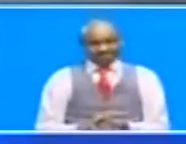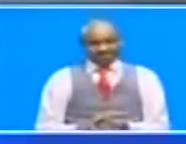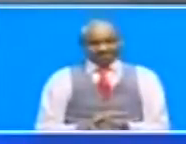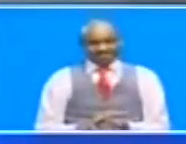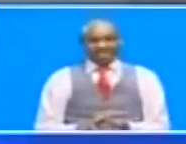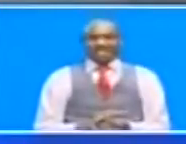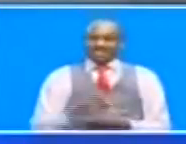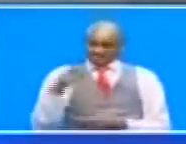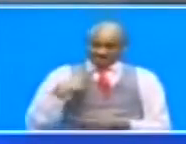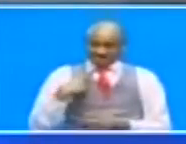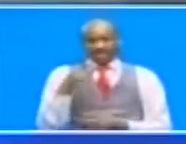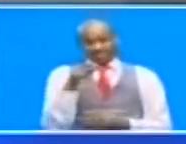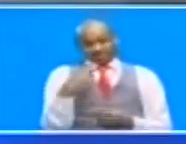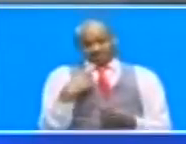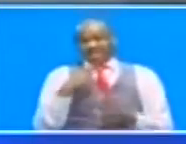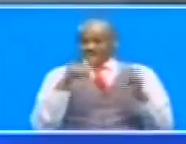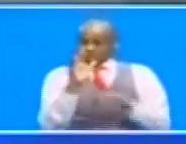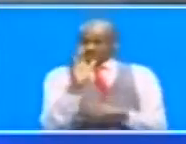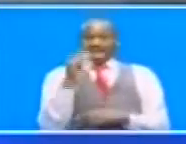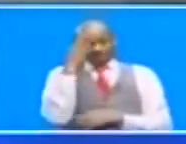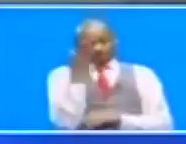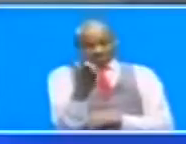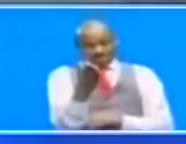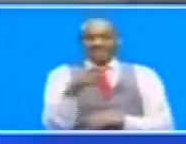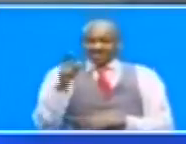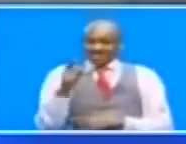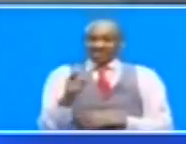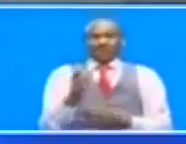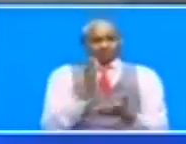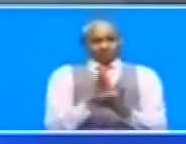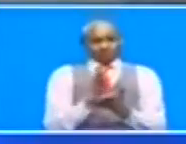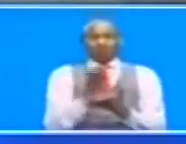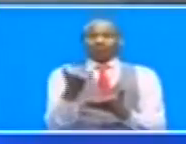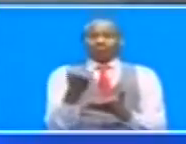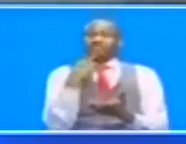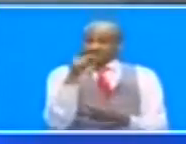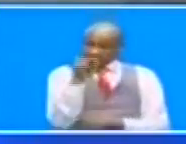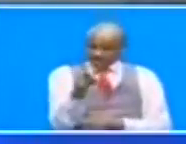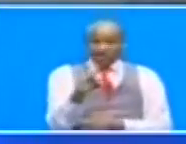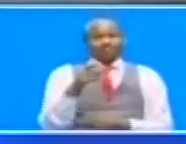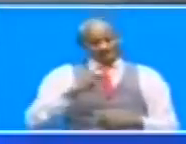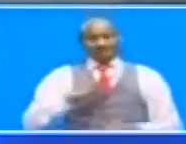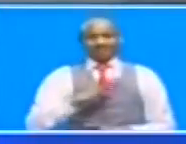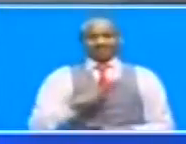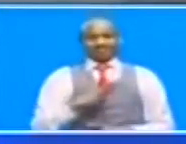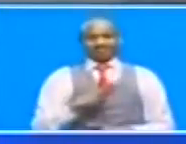I'll greet him and he'll greet me in the language he knows. He'll ask me, "How are you, Granny?" And I'll tell him, "I'm fine."